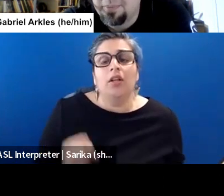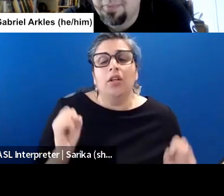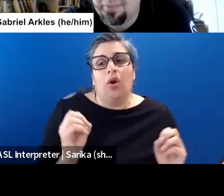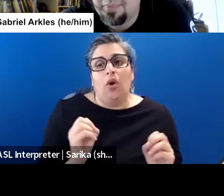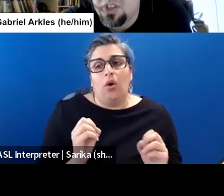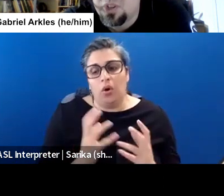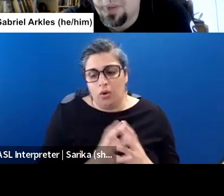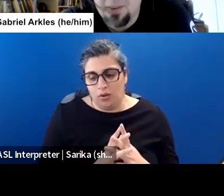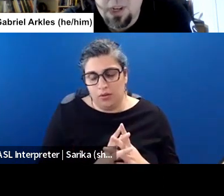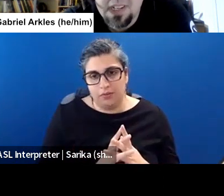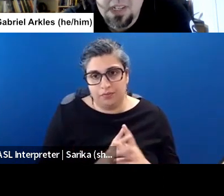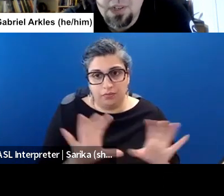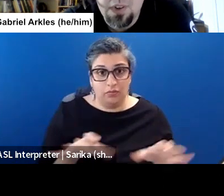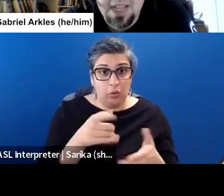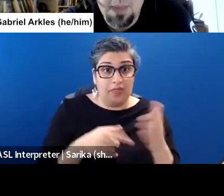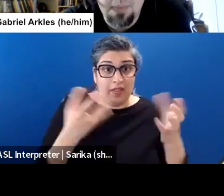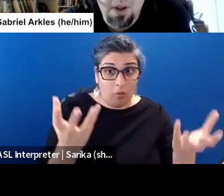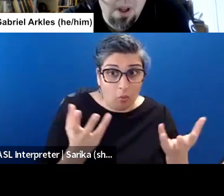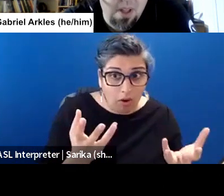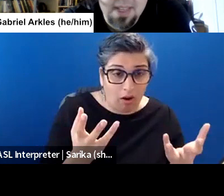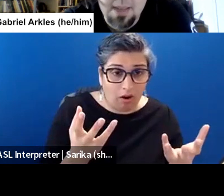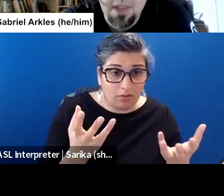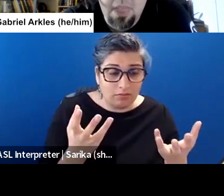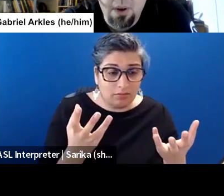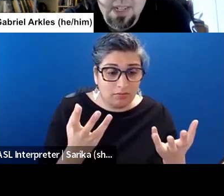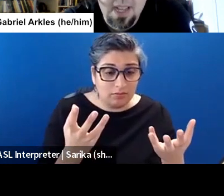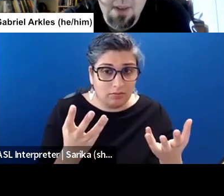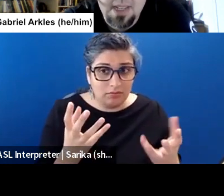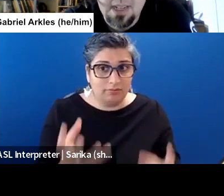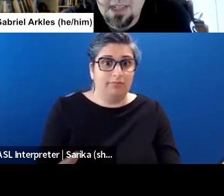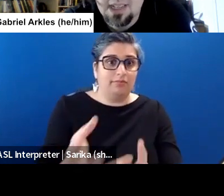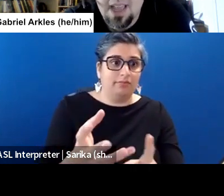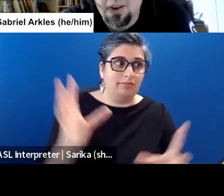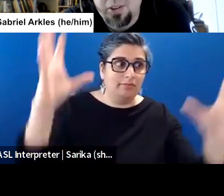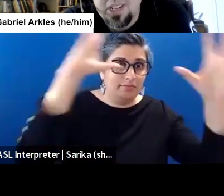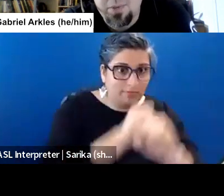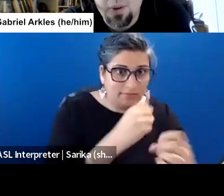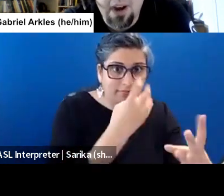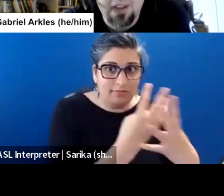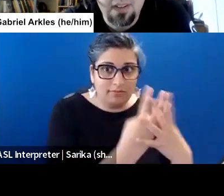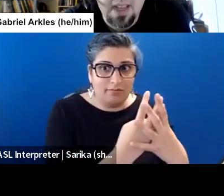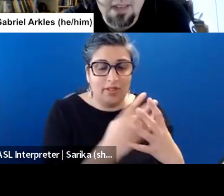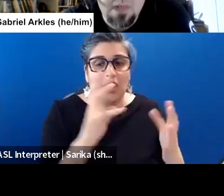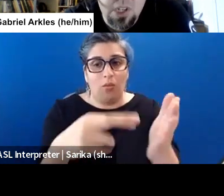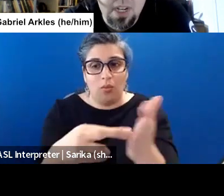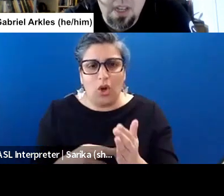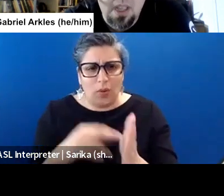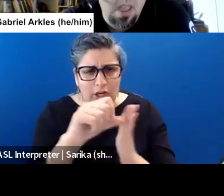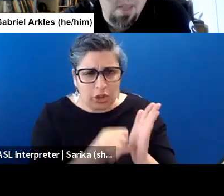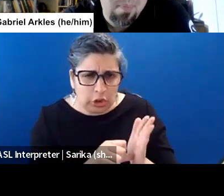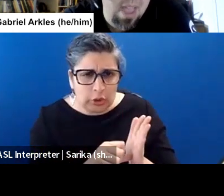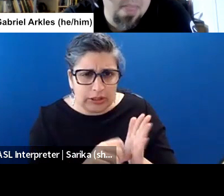in order to do what they want to do to trans people on the assumption that they're going to get arrested, they are going to require you to get